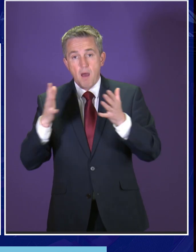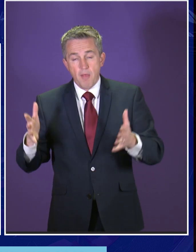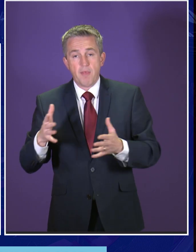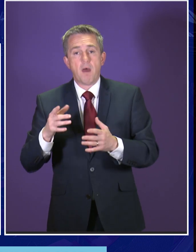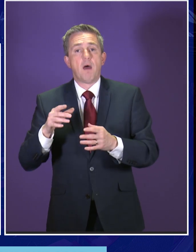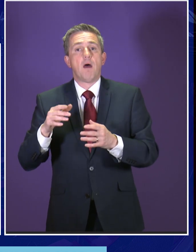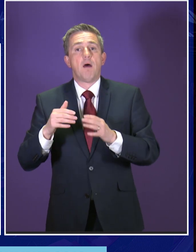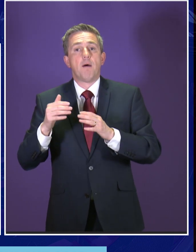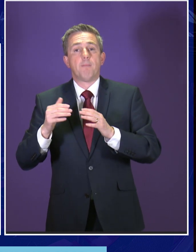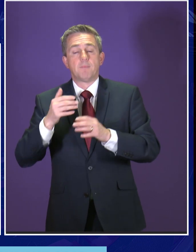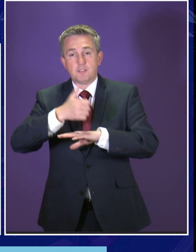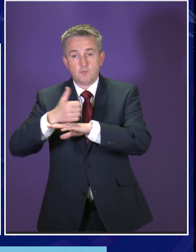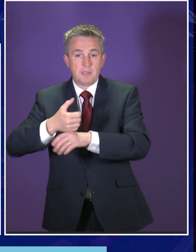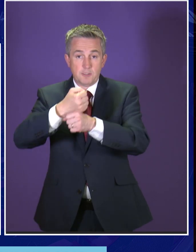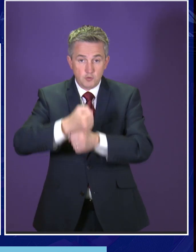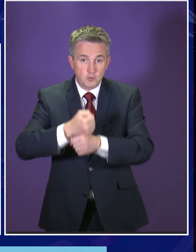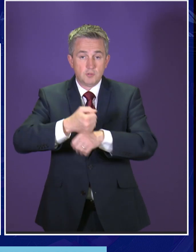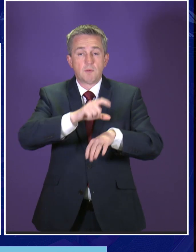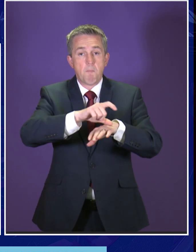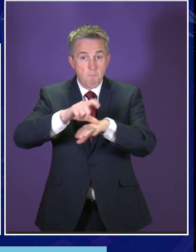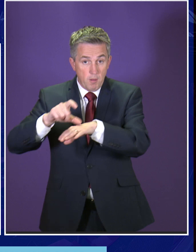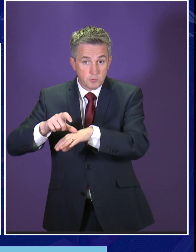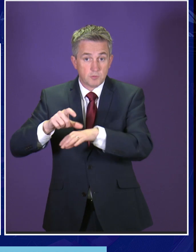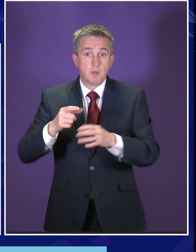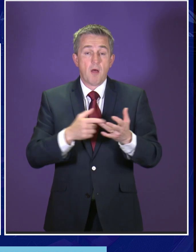and mosques, traditional institutions,